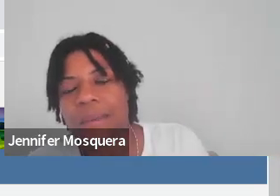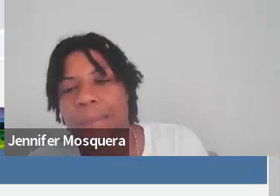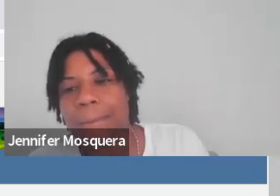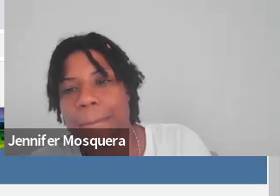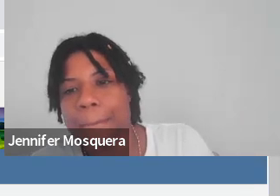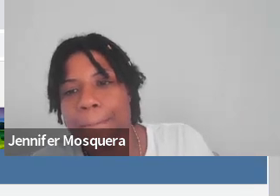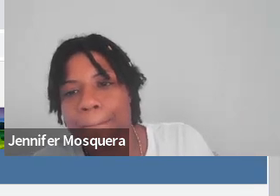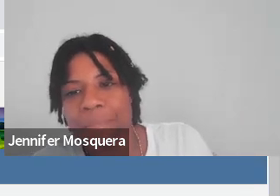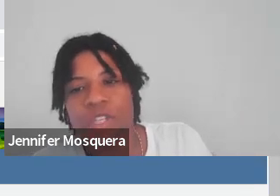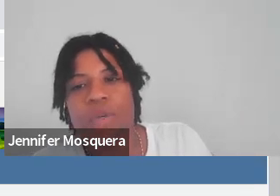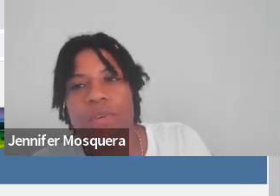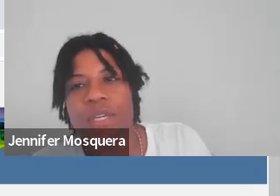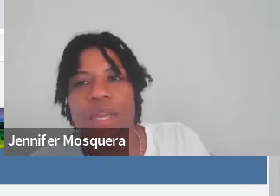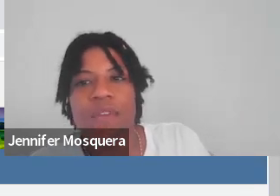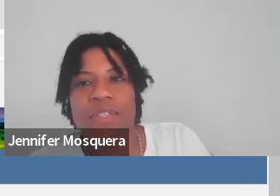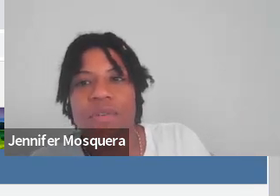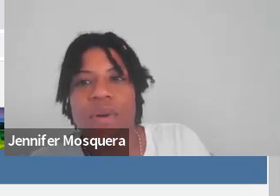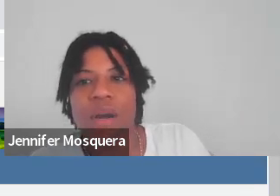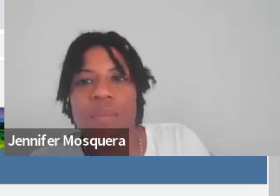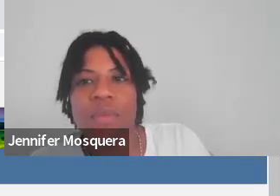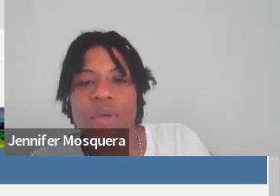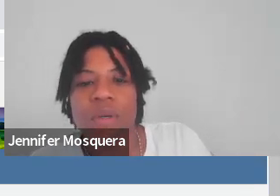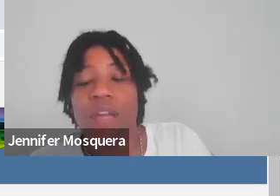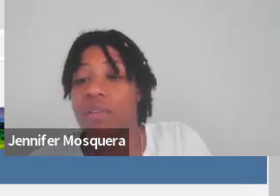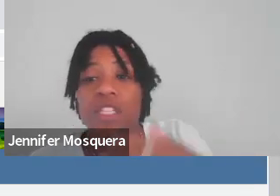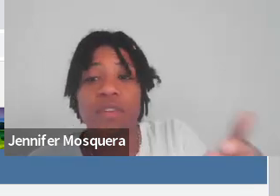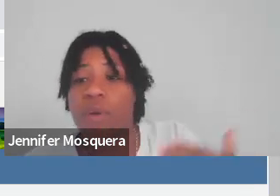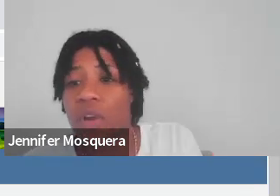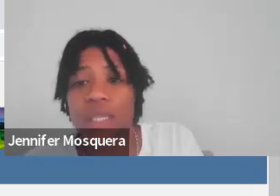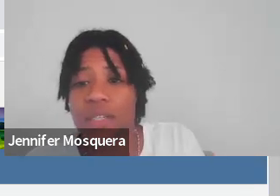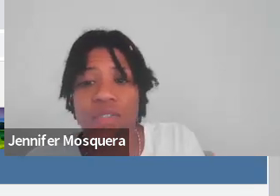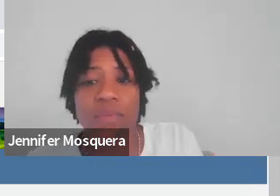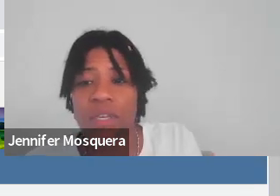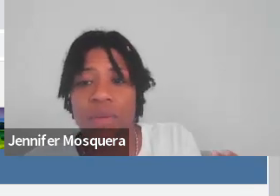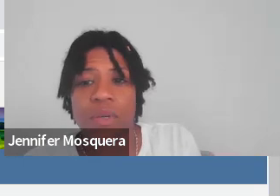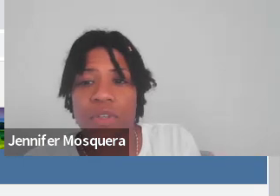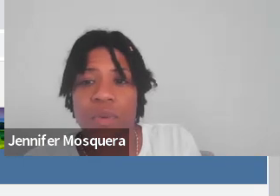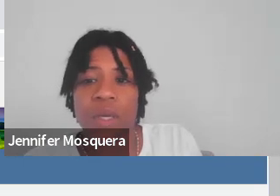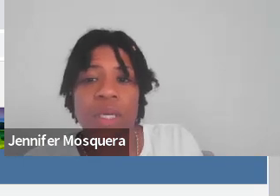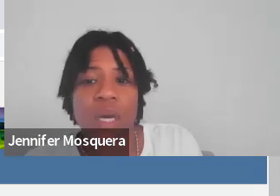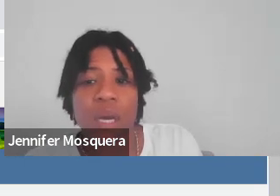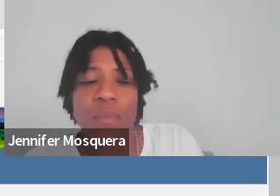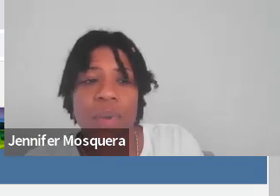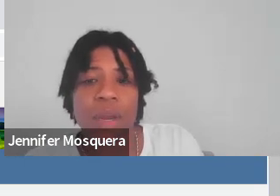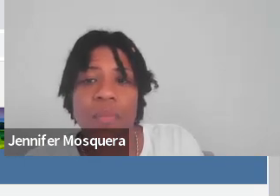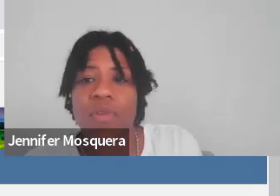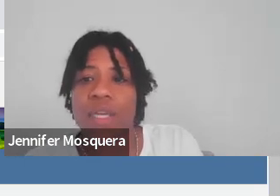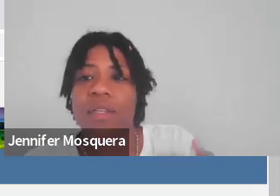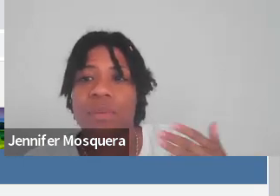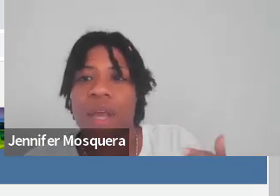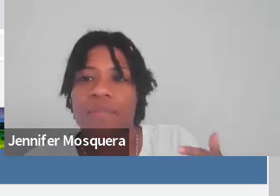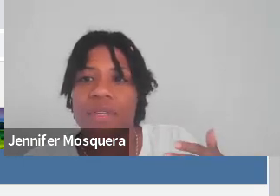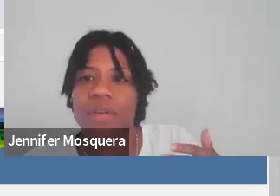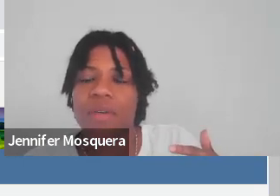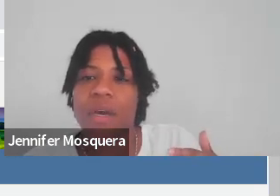moment. So you would most likely have to, and correct me if I'm wrong, Alexis, jump in here whenever you want, but most